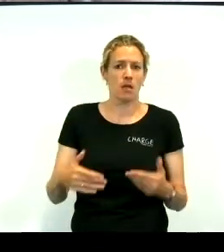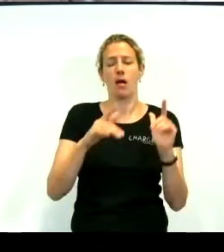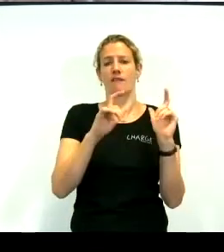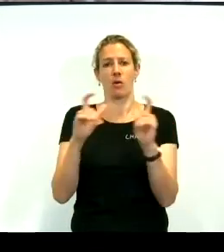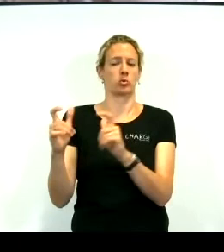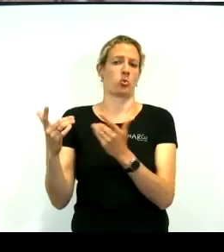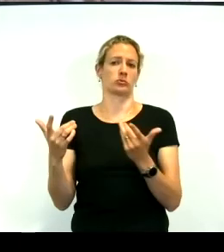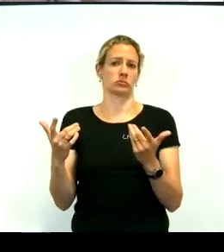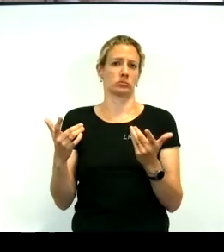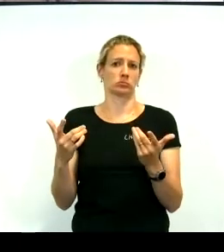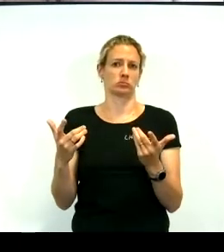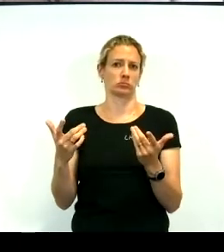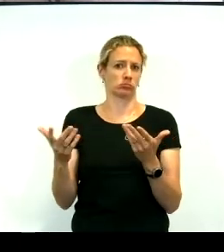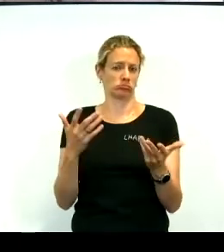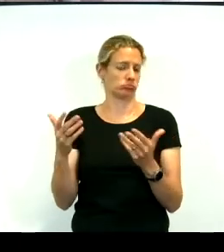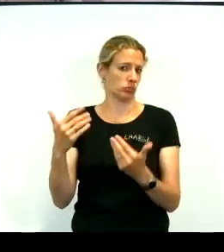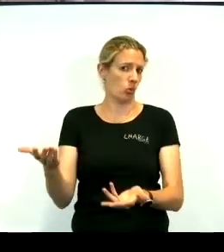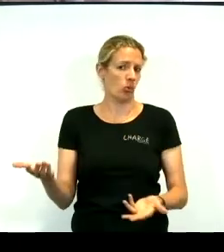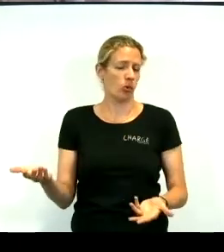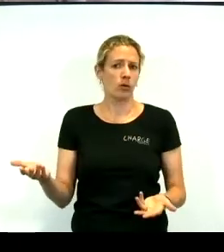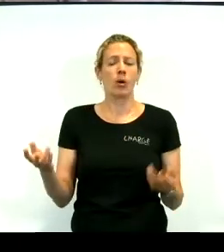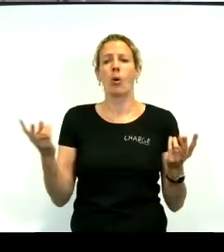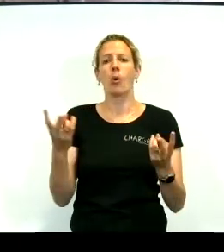at real objects, we'd use real objects.